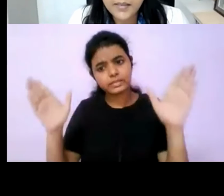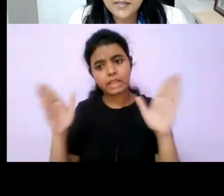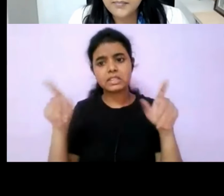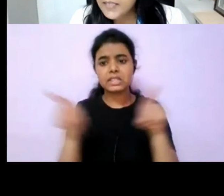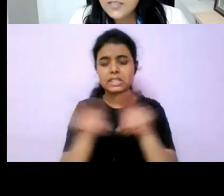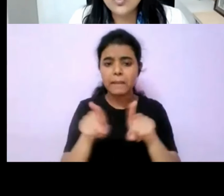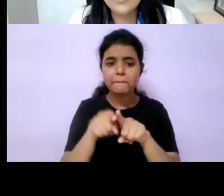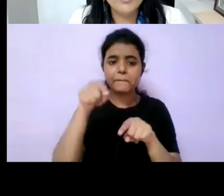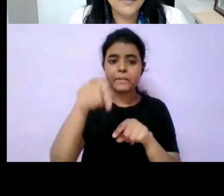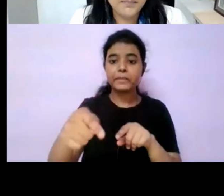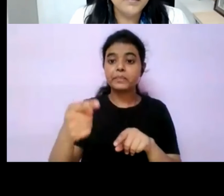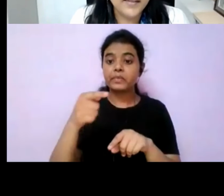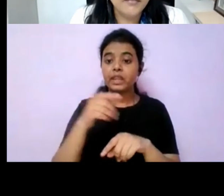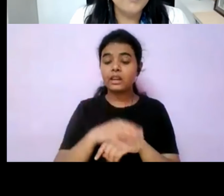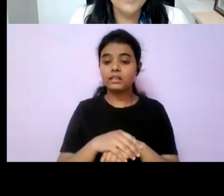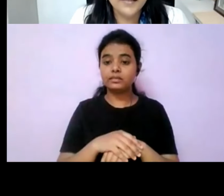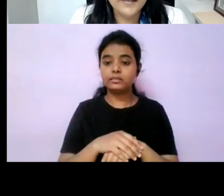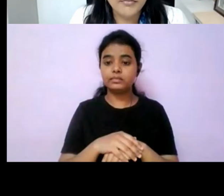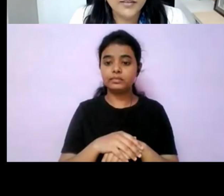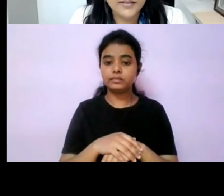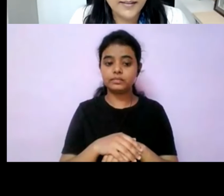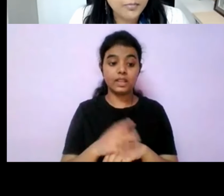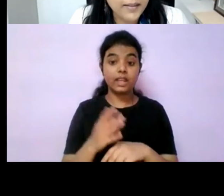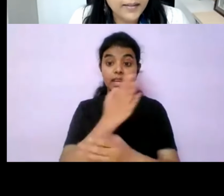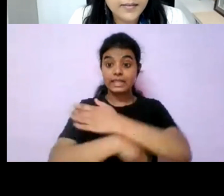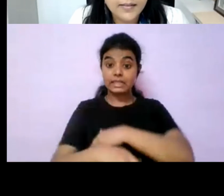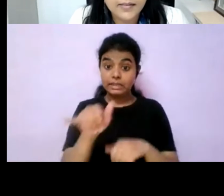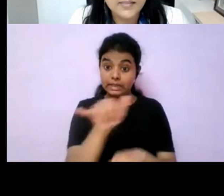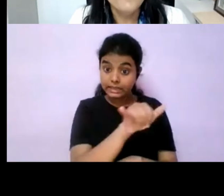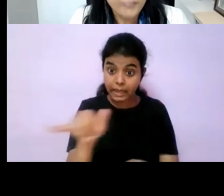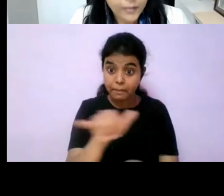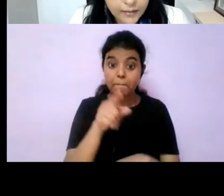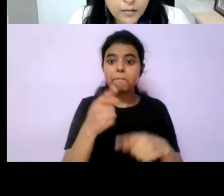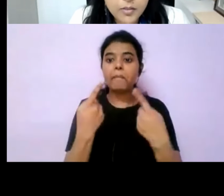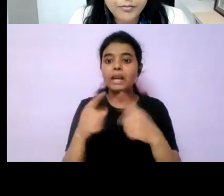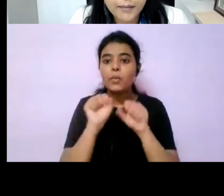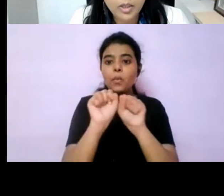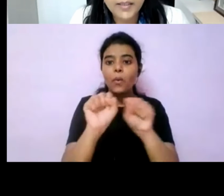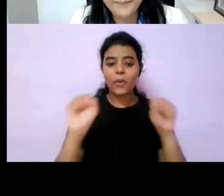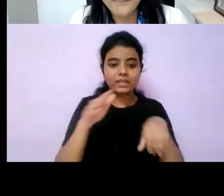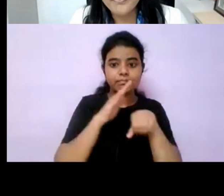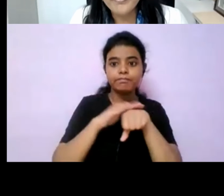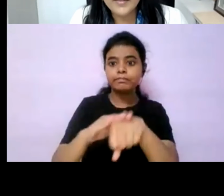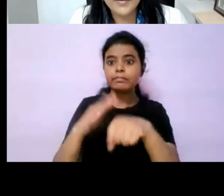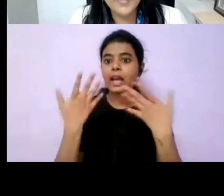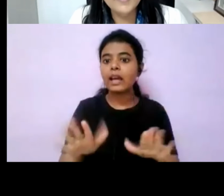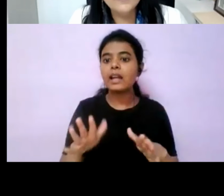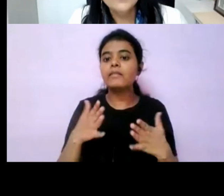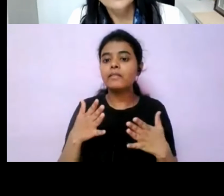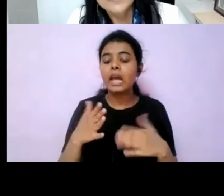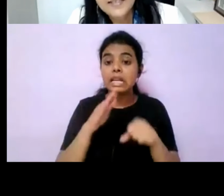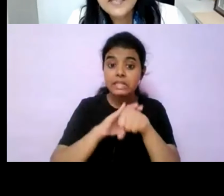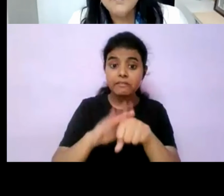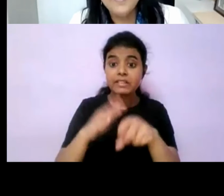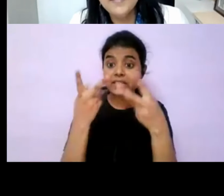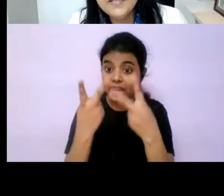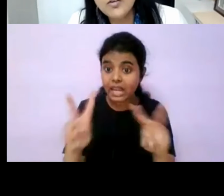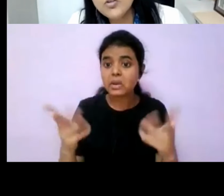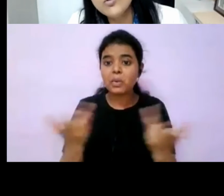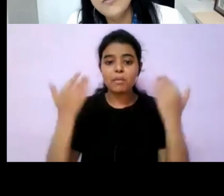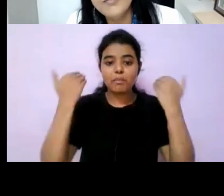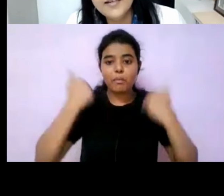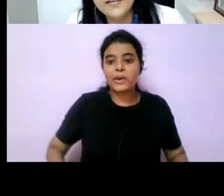same disability, two different people may have completely different experiences in terms of their body. And these